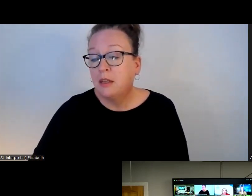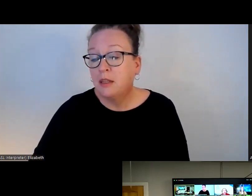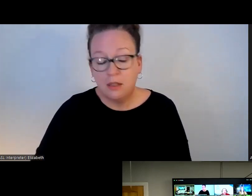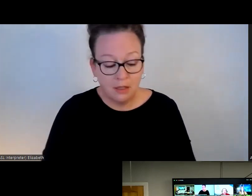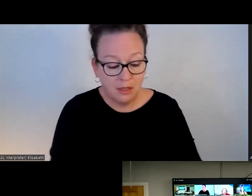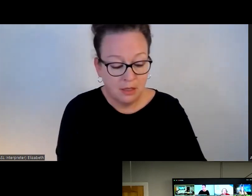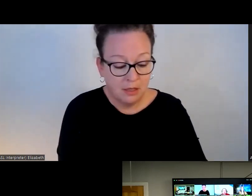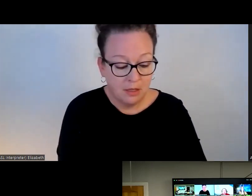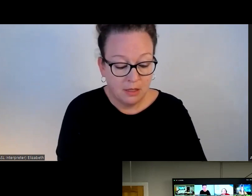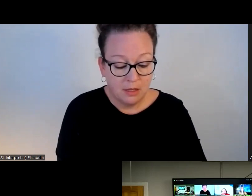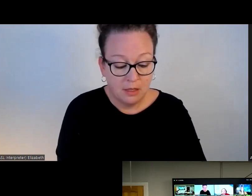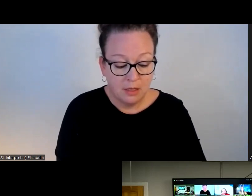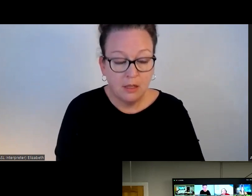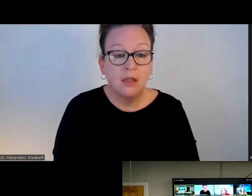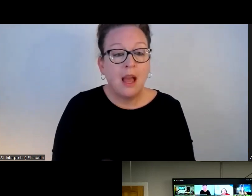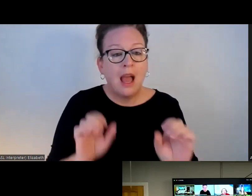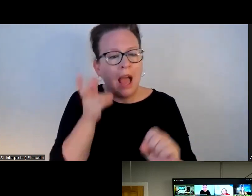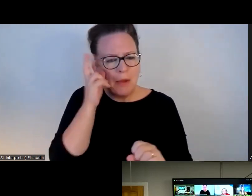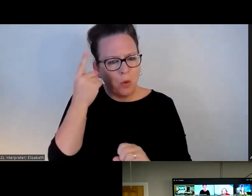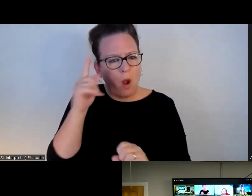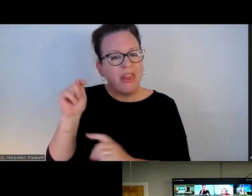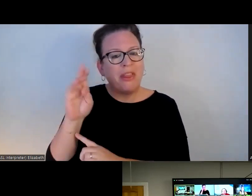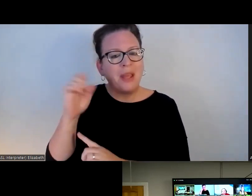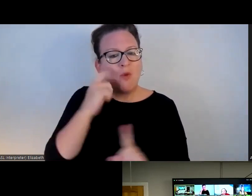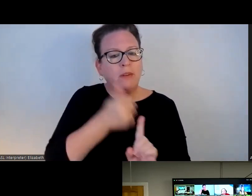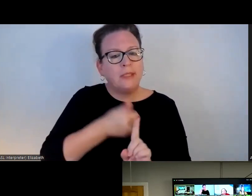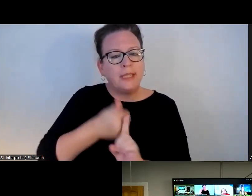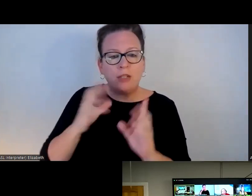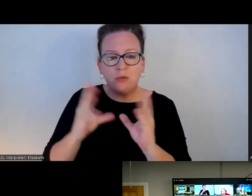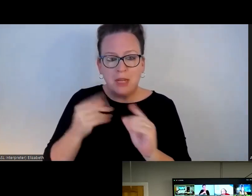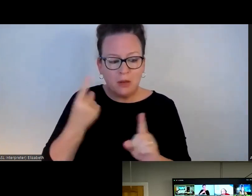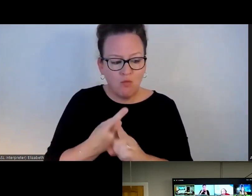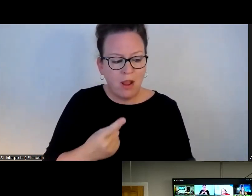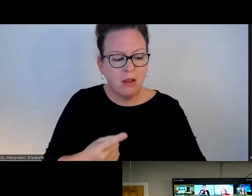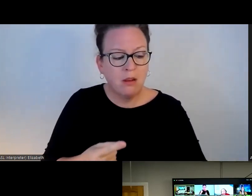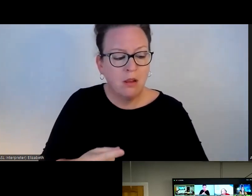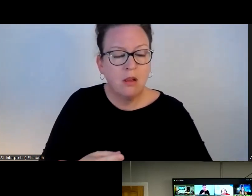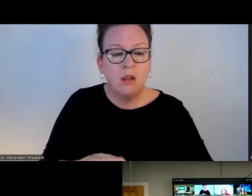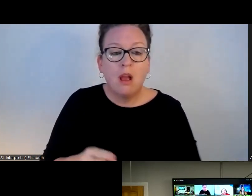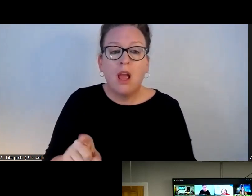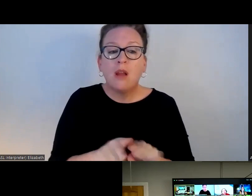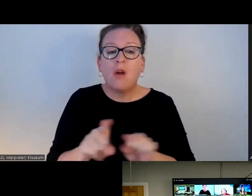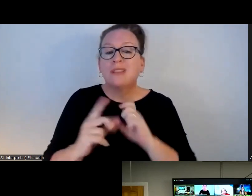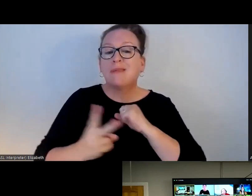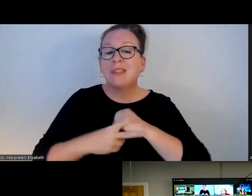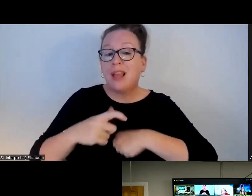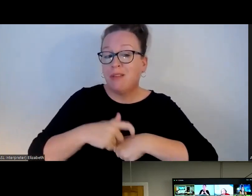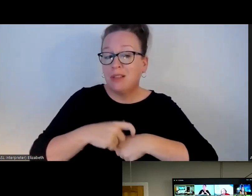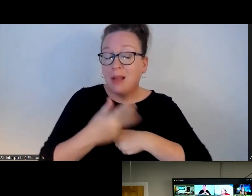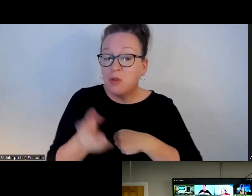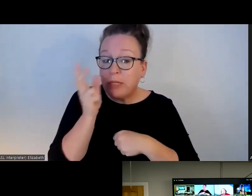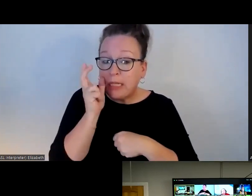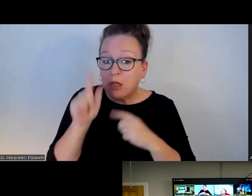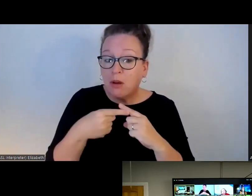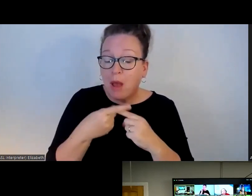So am I hearing one theme per meeting, right? And also allowing for time to hear about the